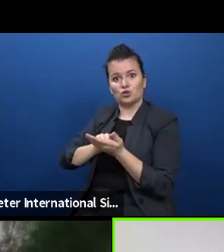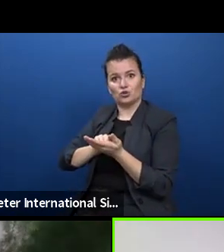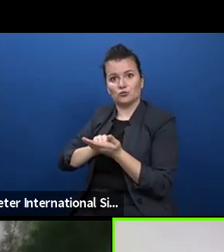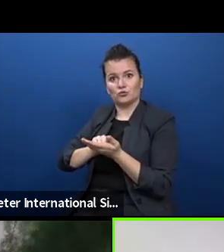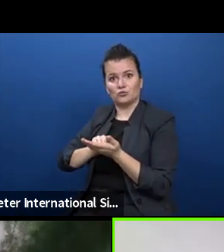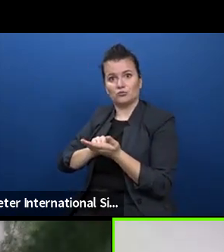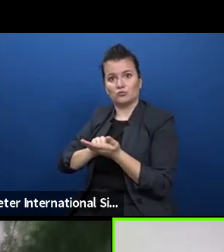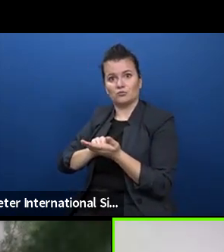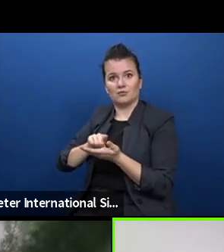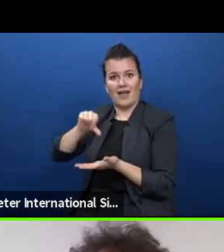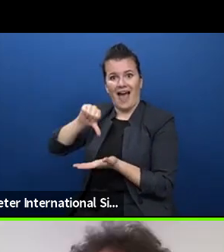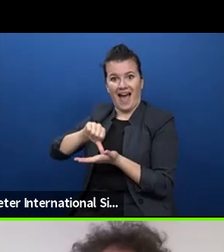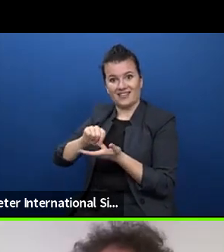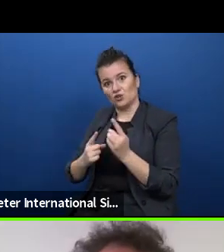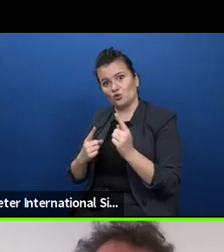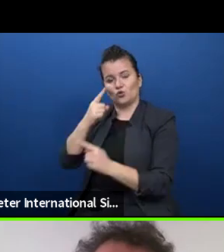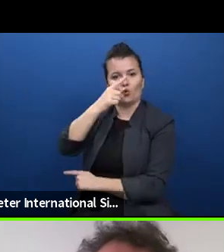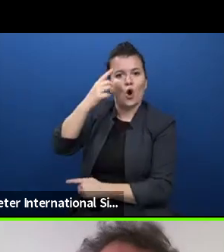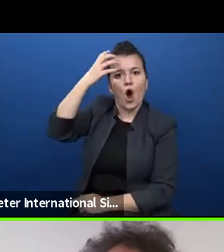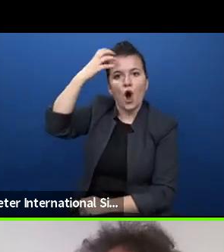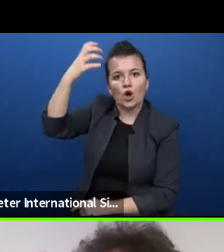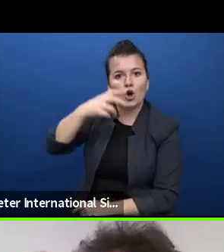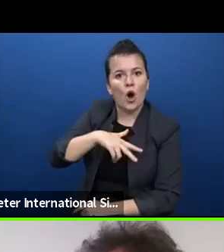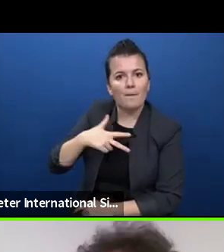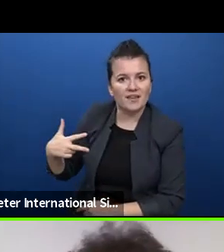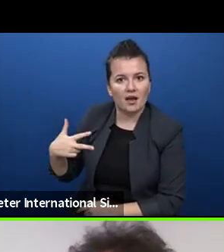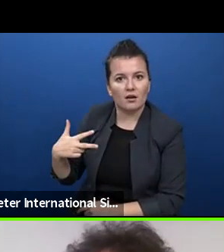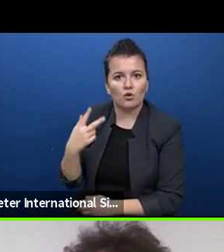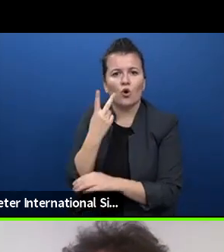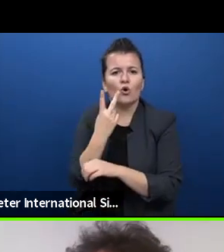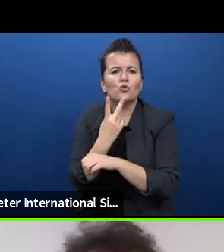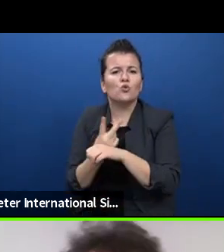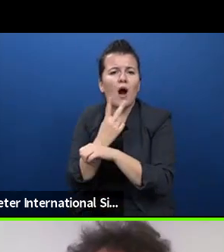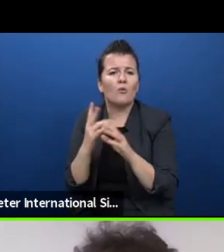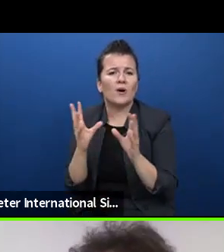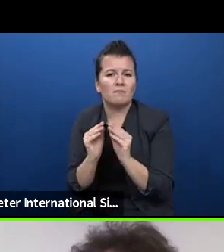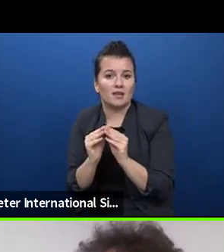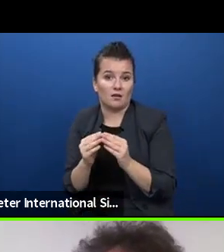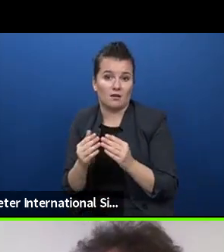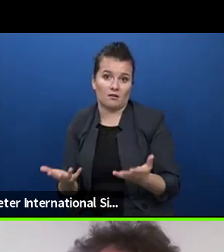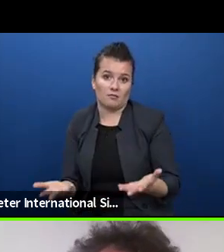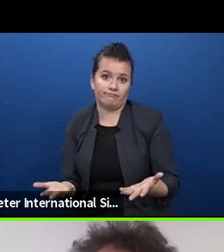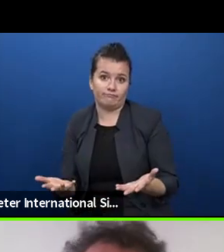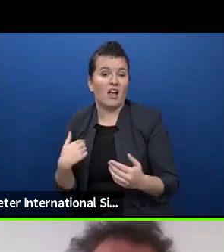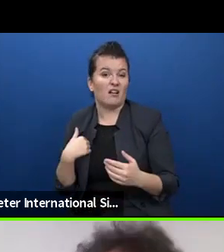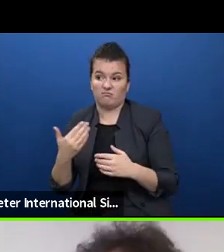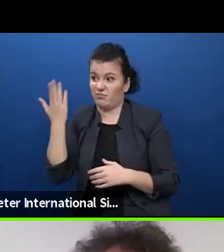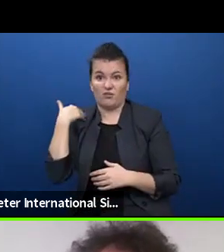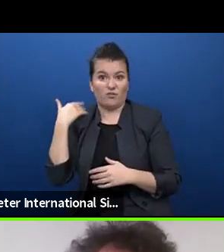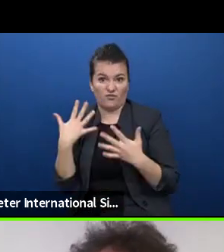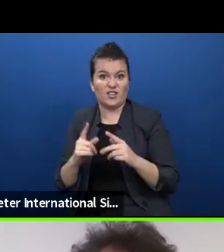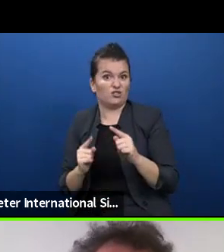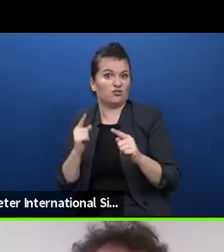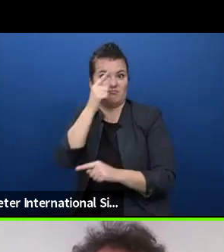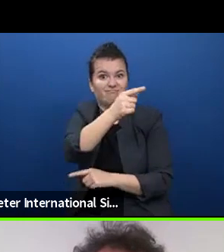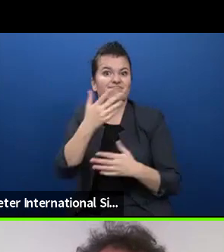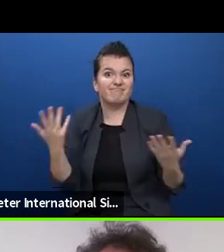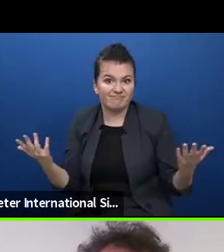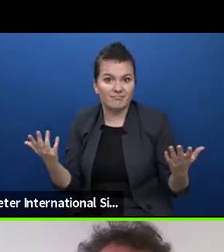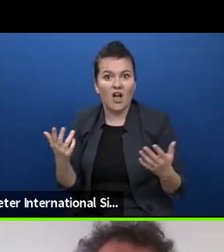hour meeting, right? That's something which we might have done, you know, a year ago, I might have done it stupidly, but I won't do it again.